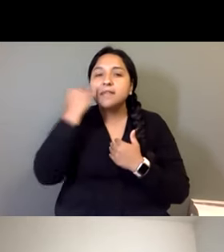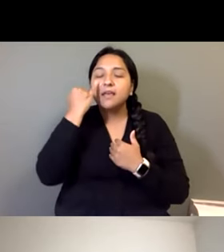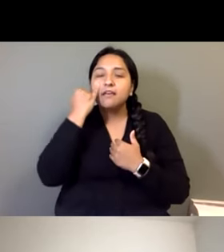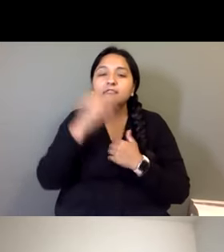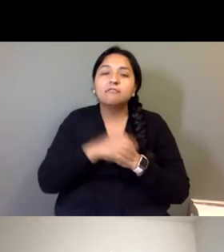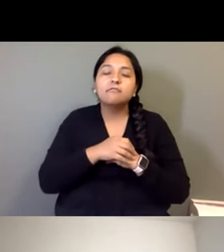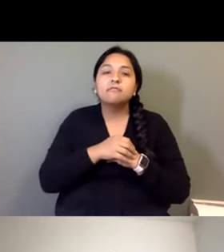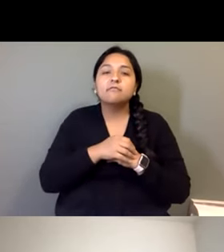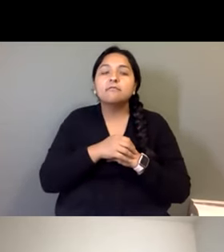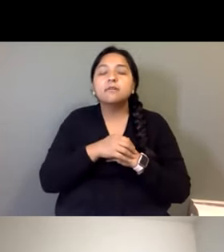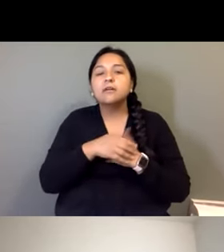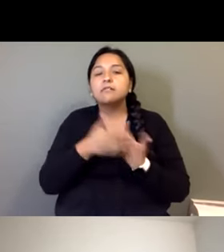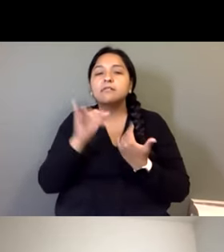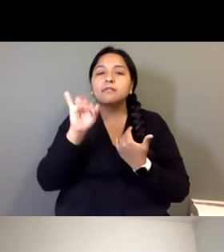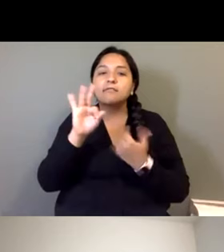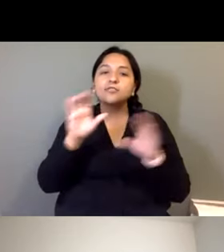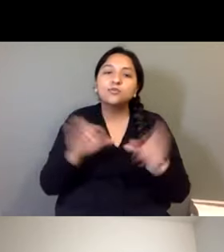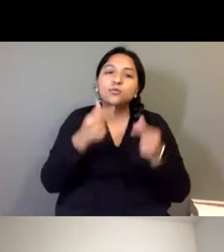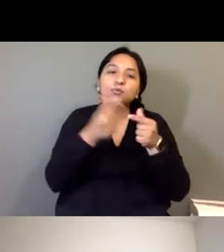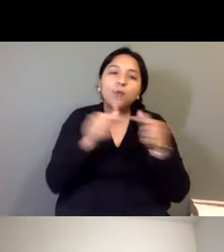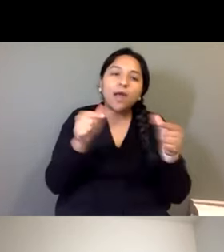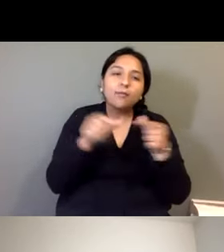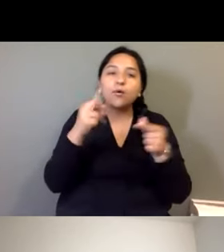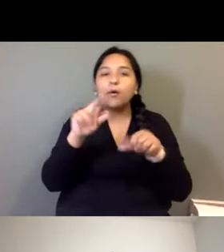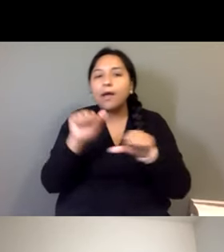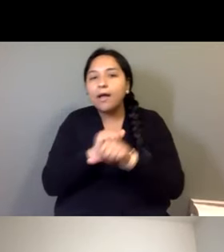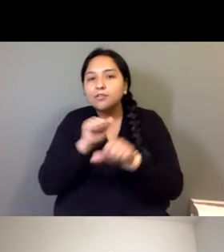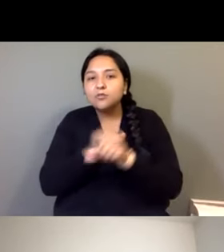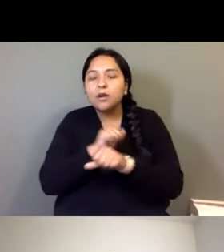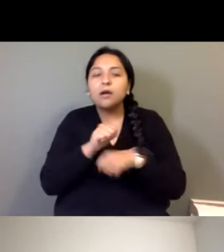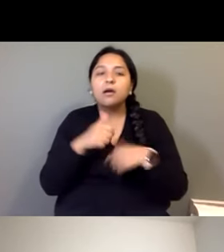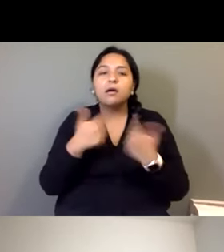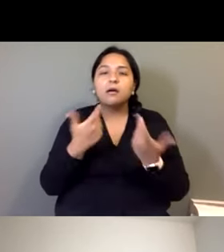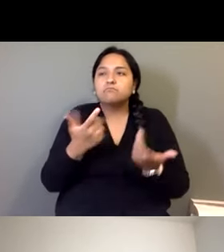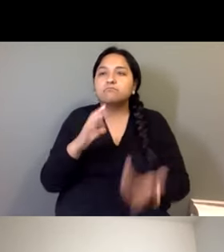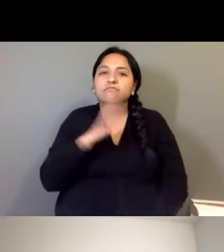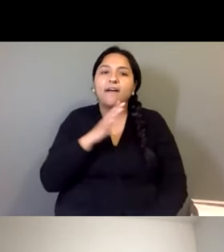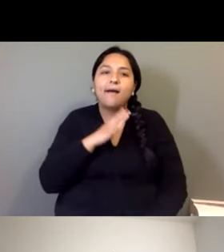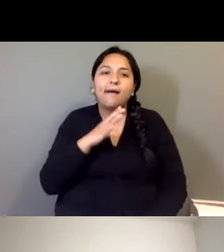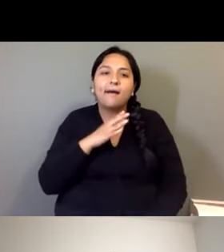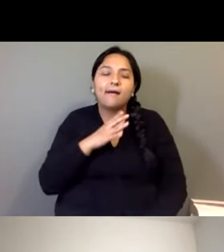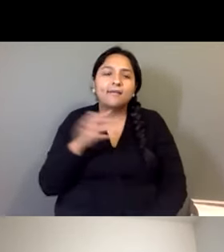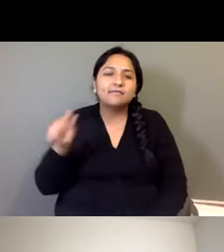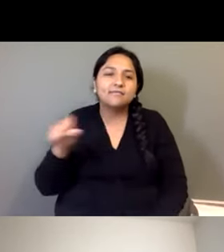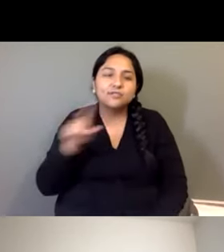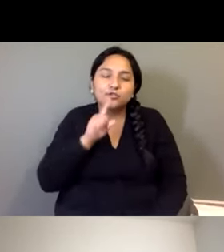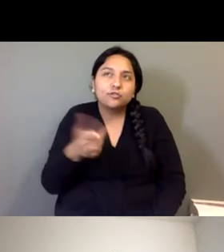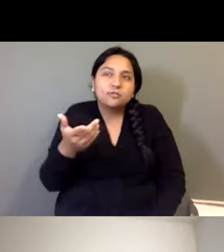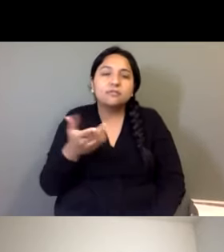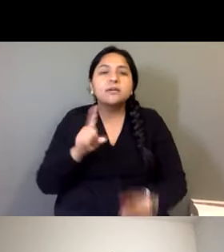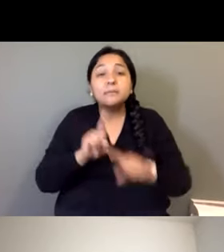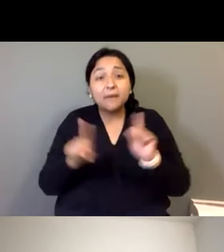do this bit of grammar or let's do this bit of algebra, I'd have been like, tss. If it was about, you know, being